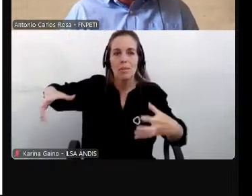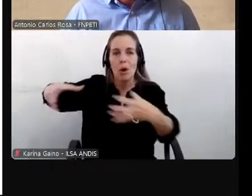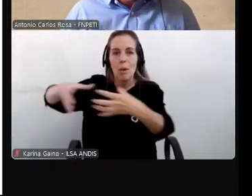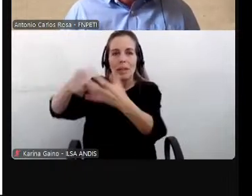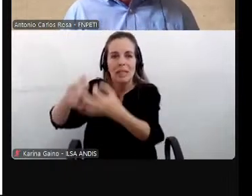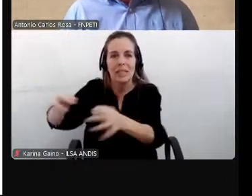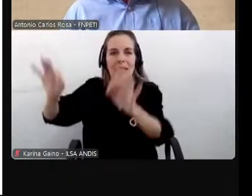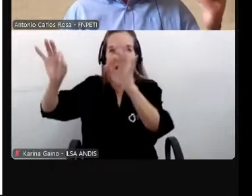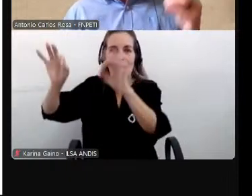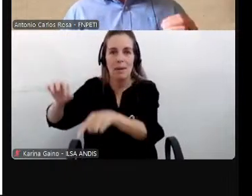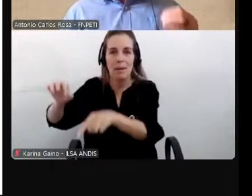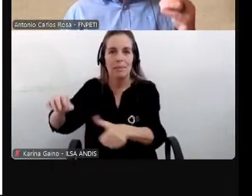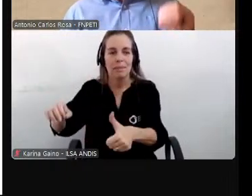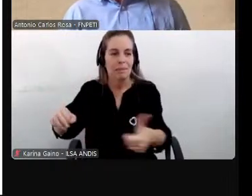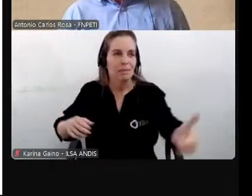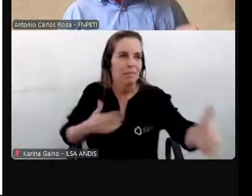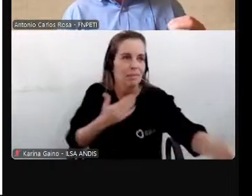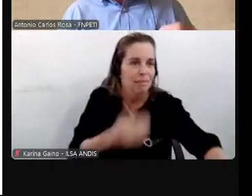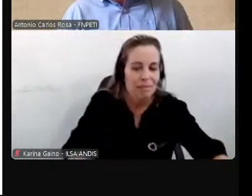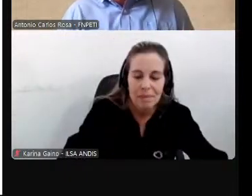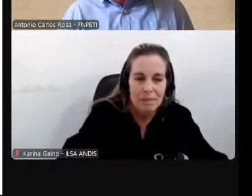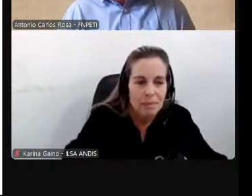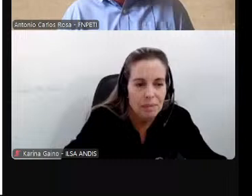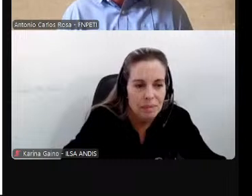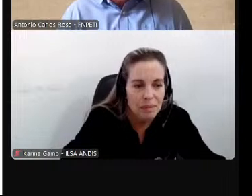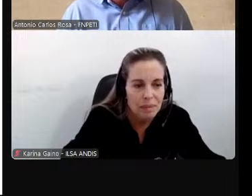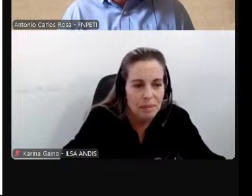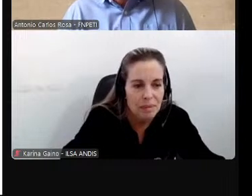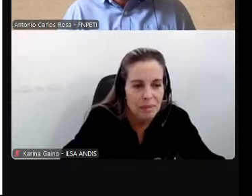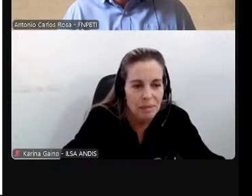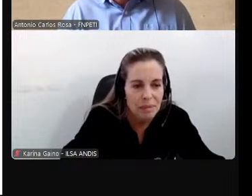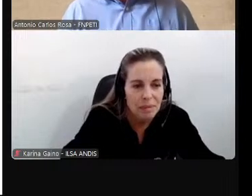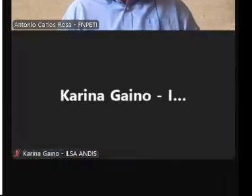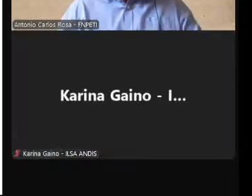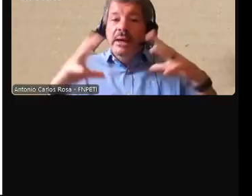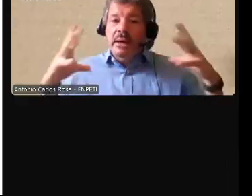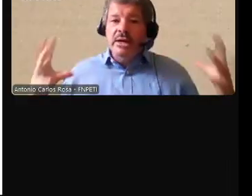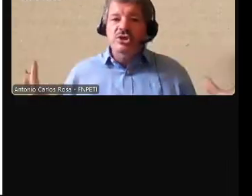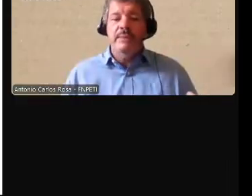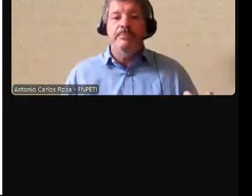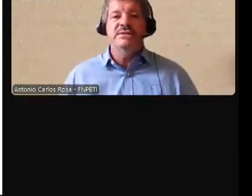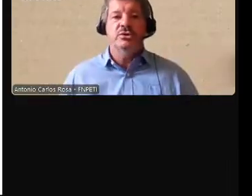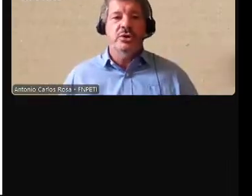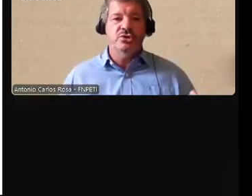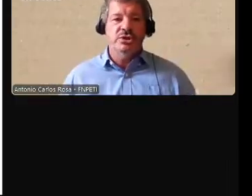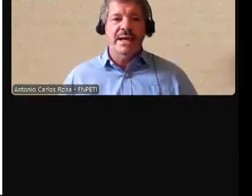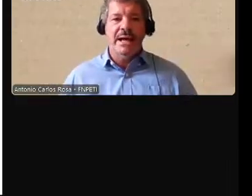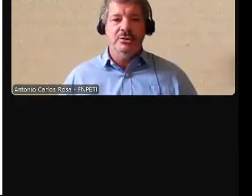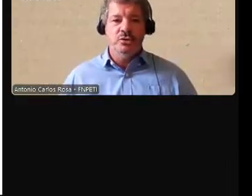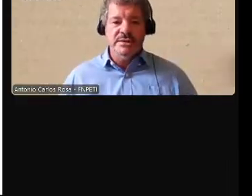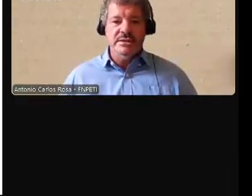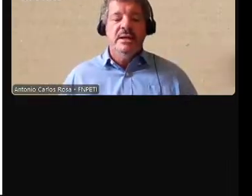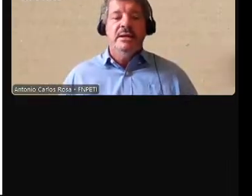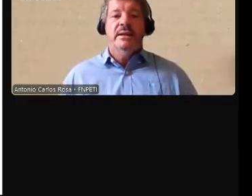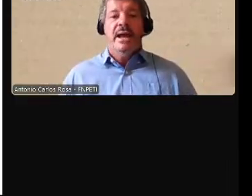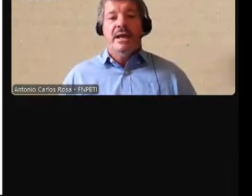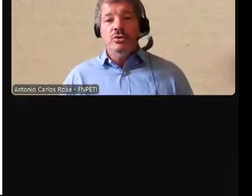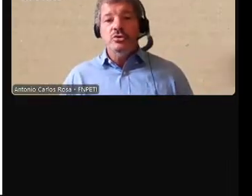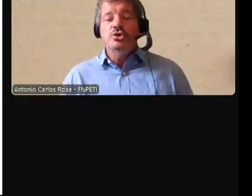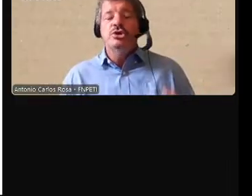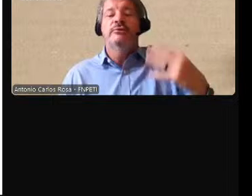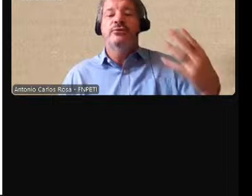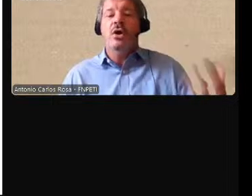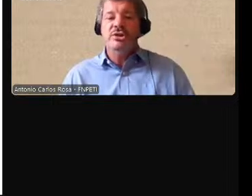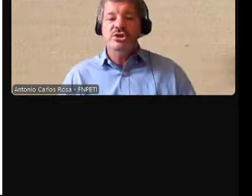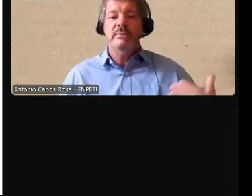Well, the source of data comes from the initiatives to rescue workers. This is maintained by the prosecutor's office